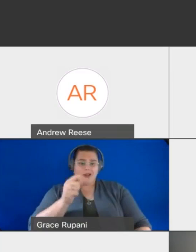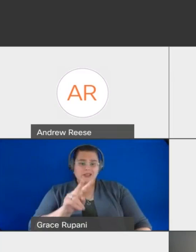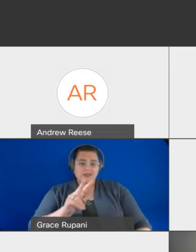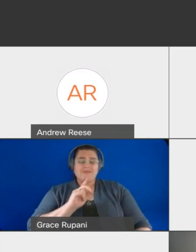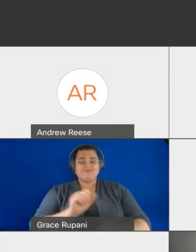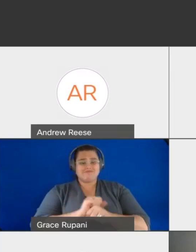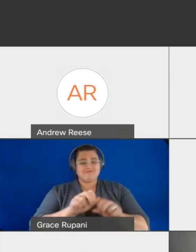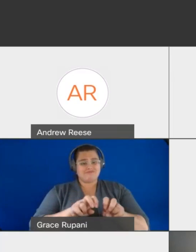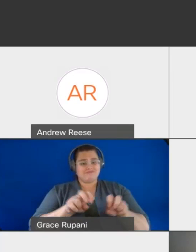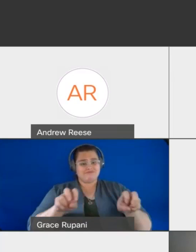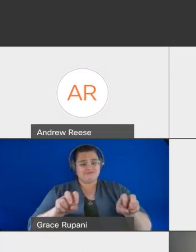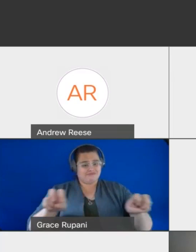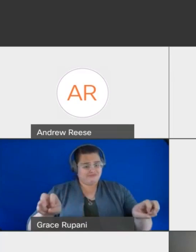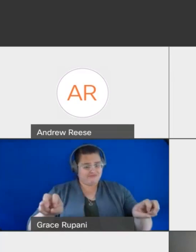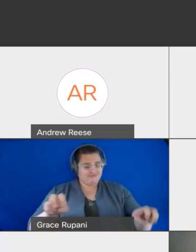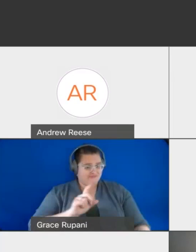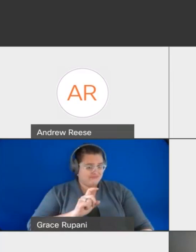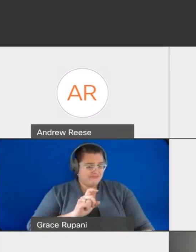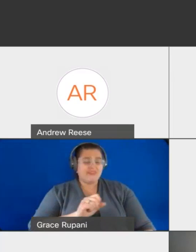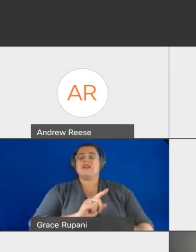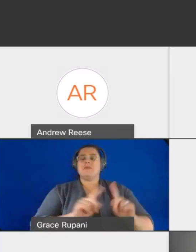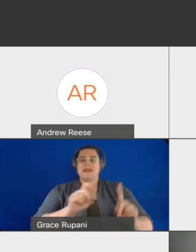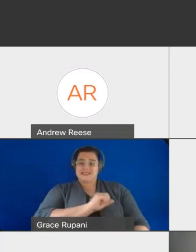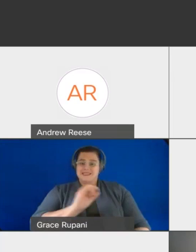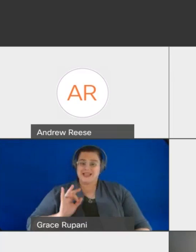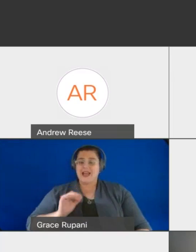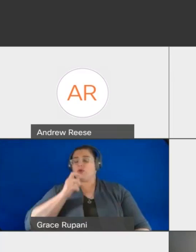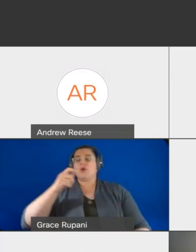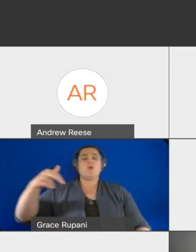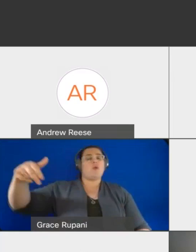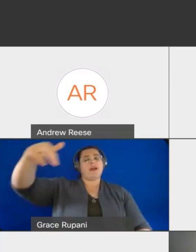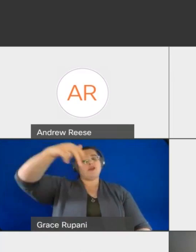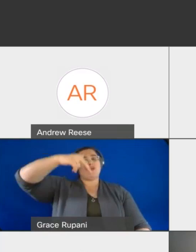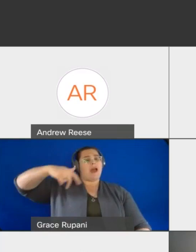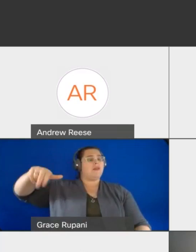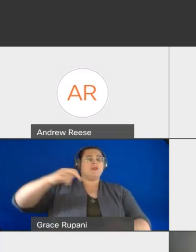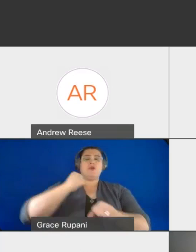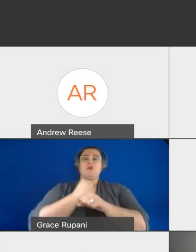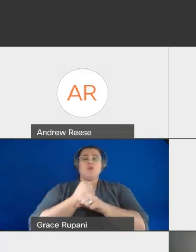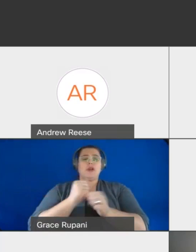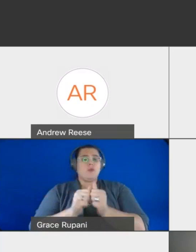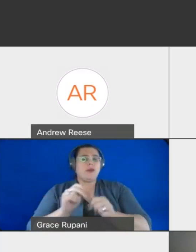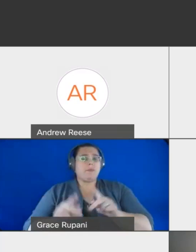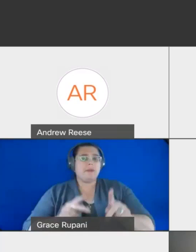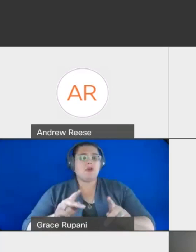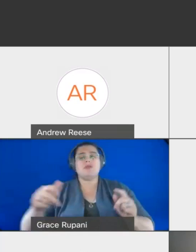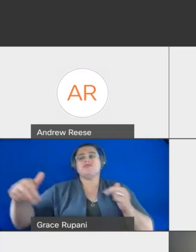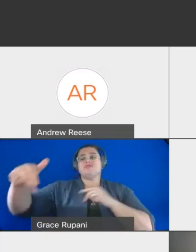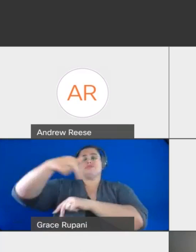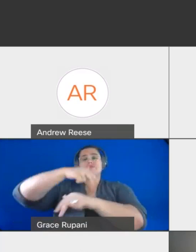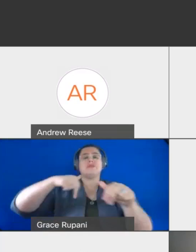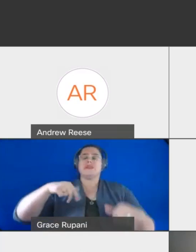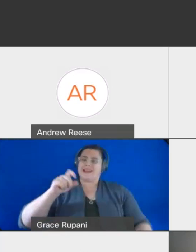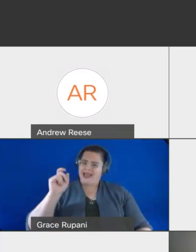But staff who are walking around and engaged in activities and, you know, working with people, they also, and